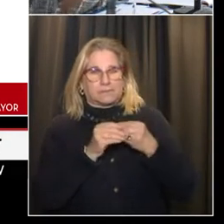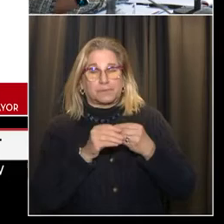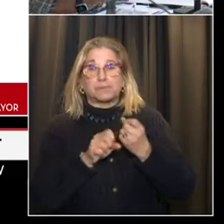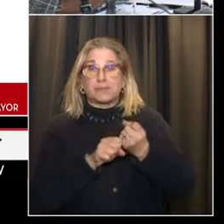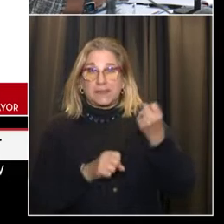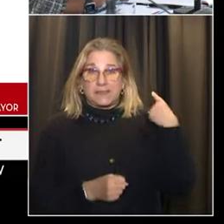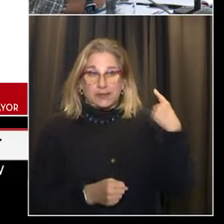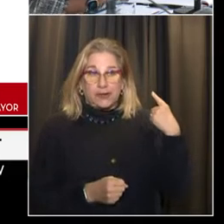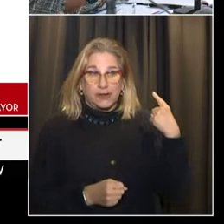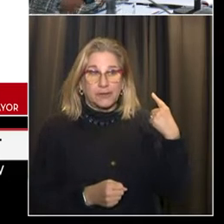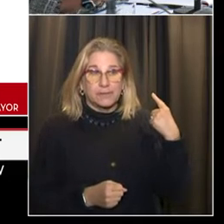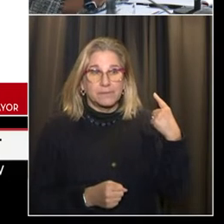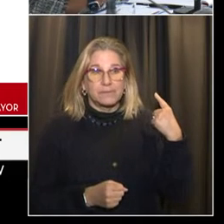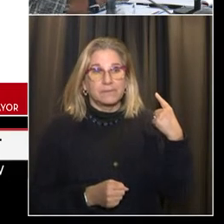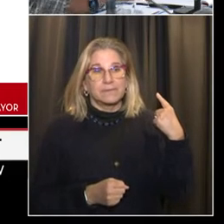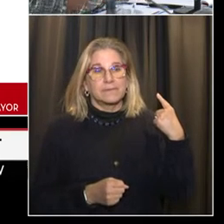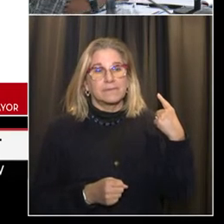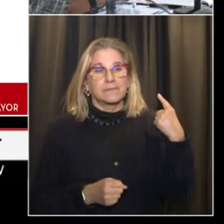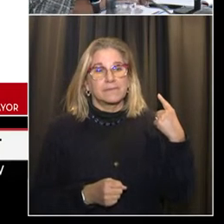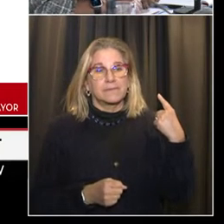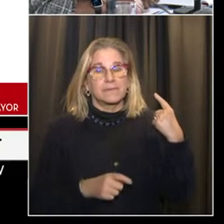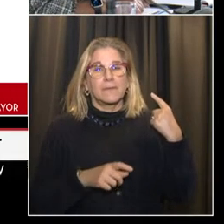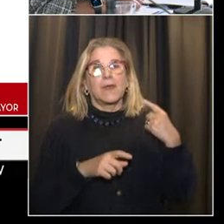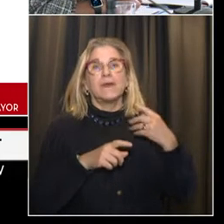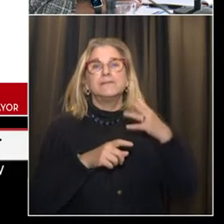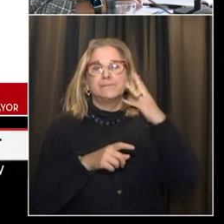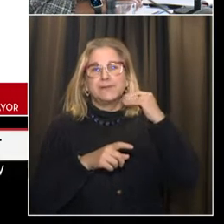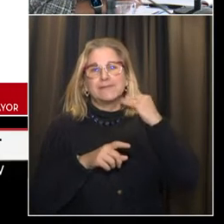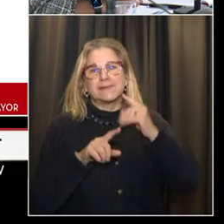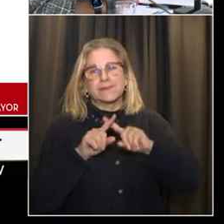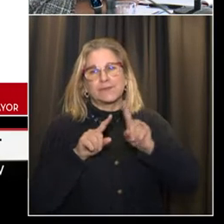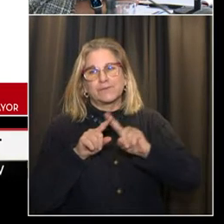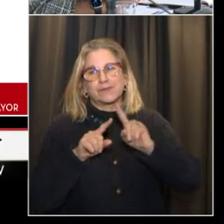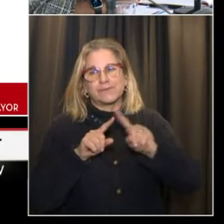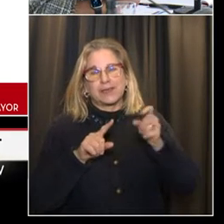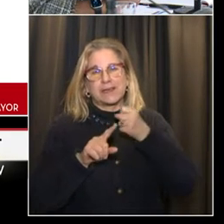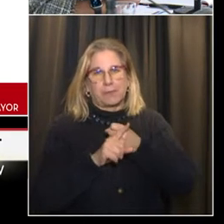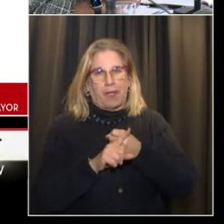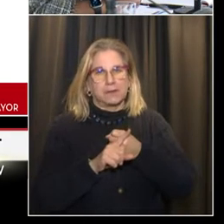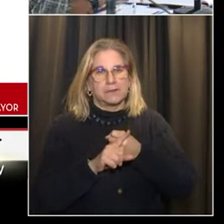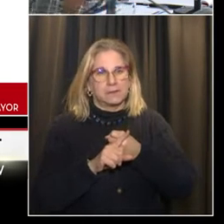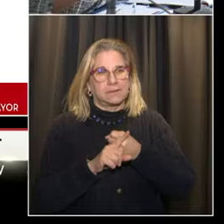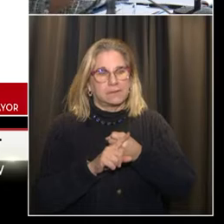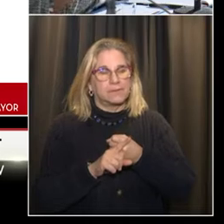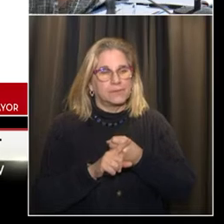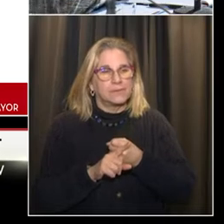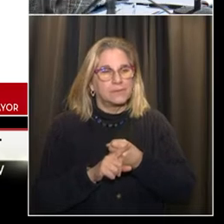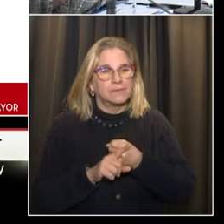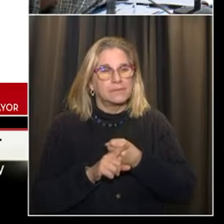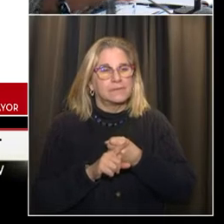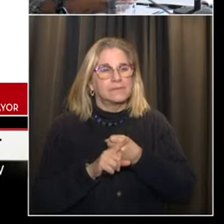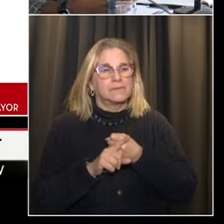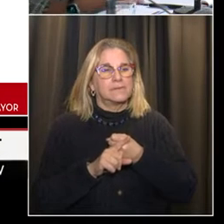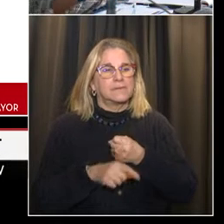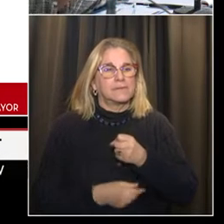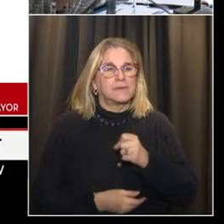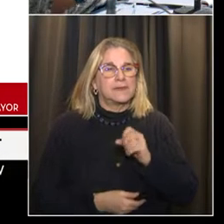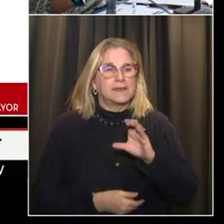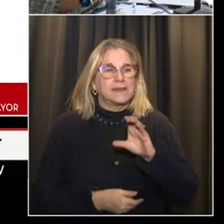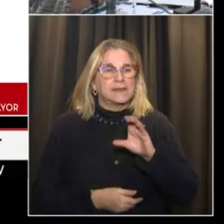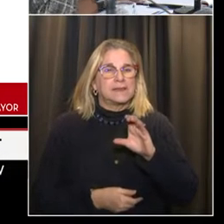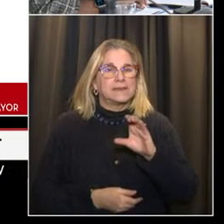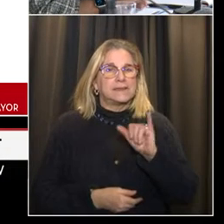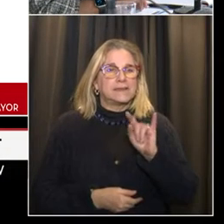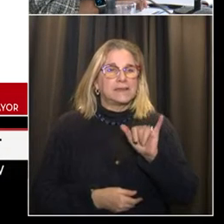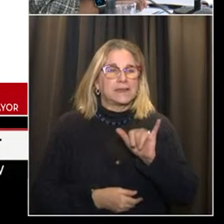there's impacts over time. And so we've done some work, and I'll turn to the city administrator to walk us through and looking at how did we get here,